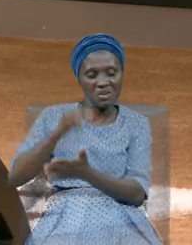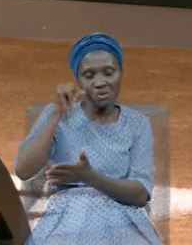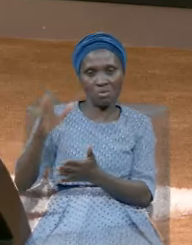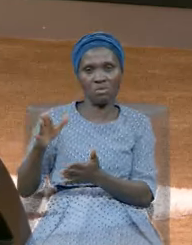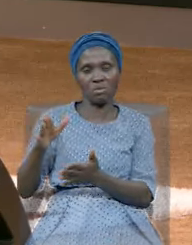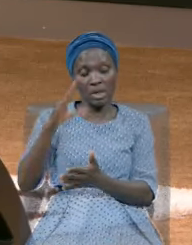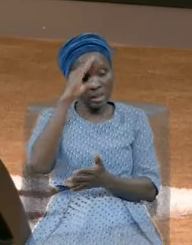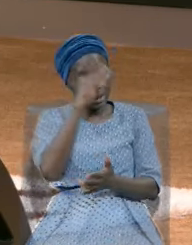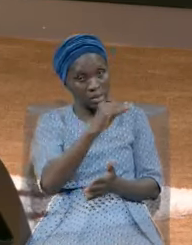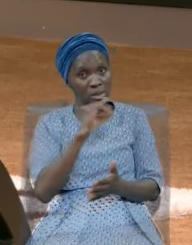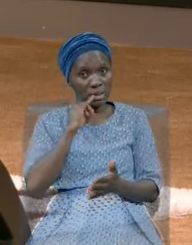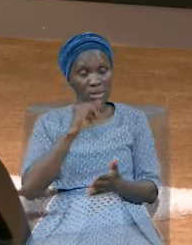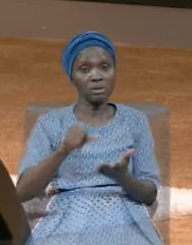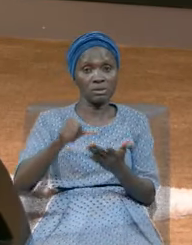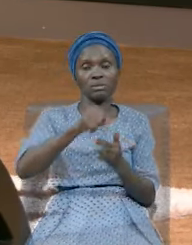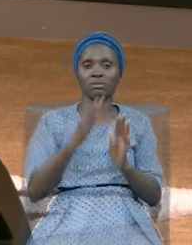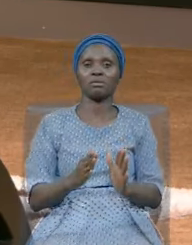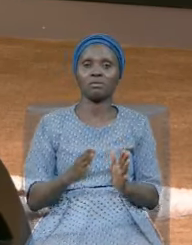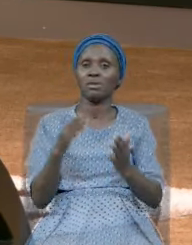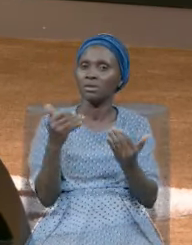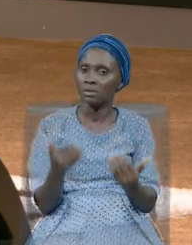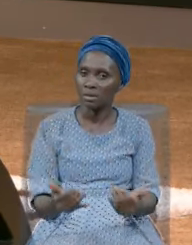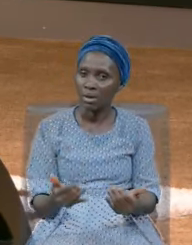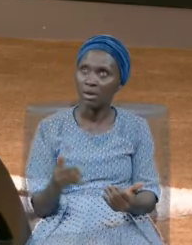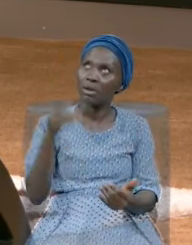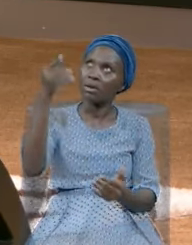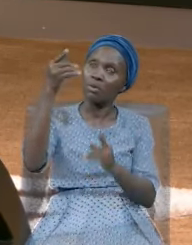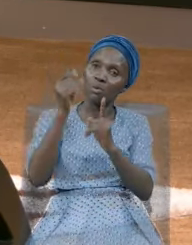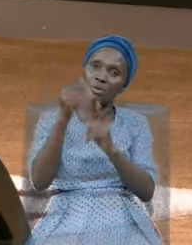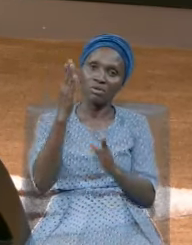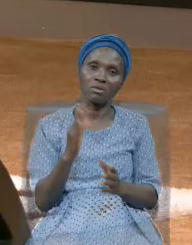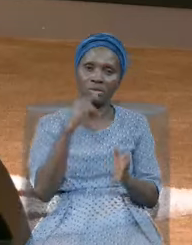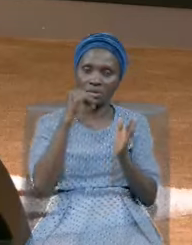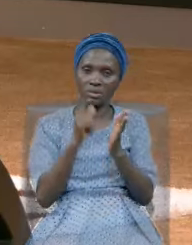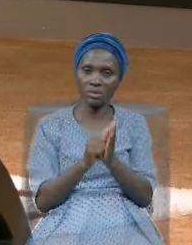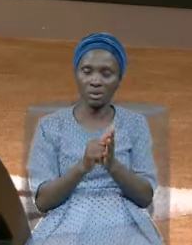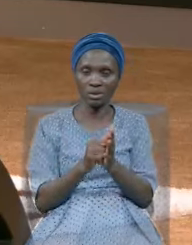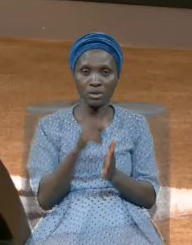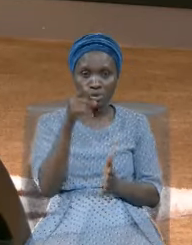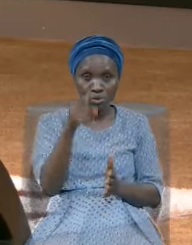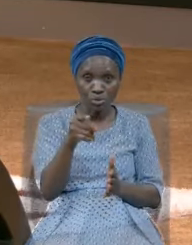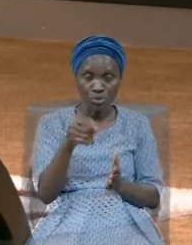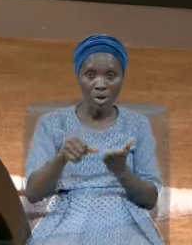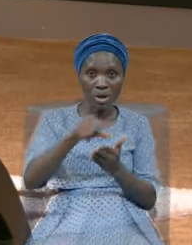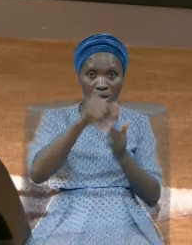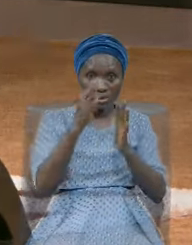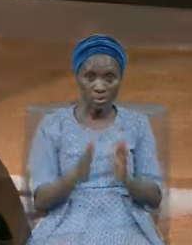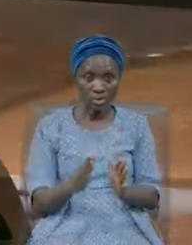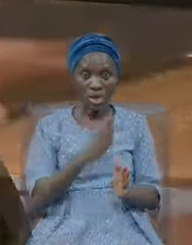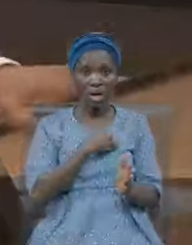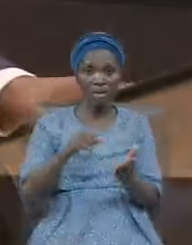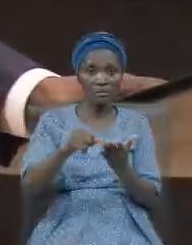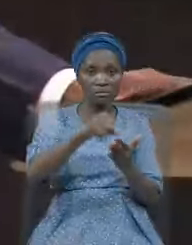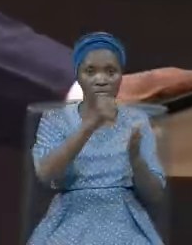ye adulterers and adulteresses. What it means is, we are the bride of Christ.